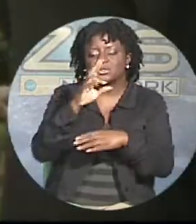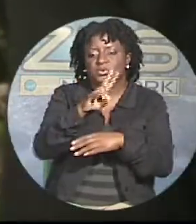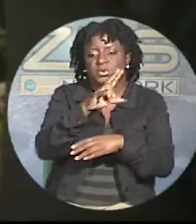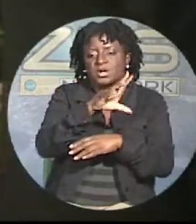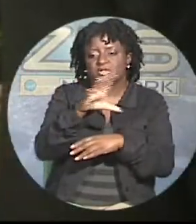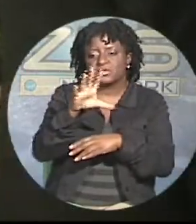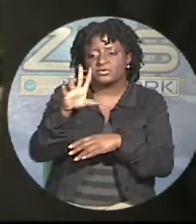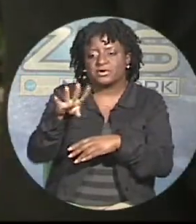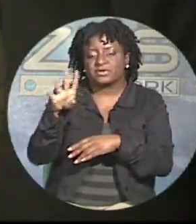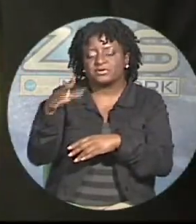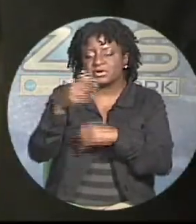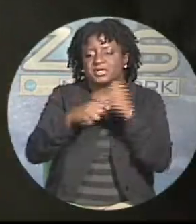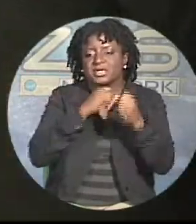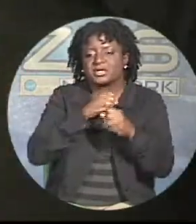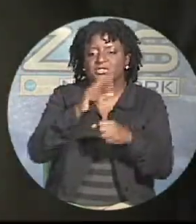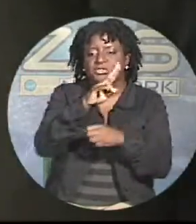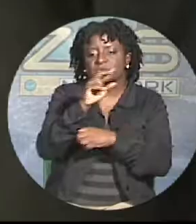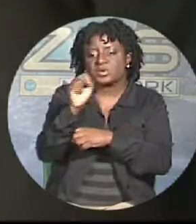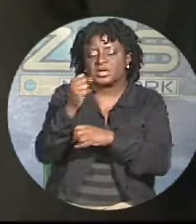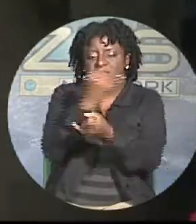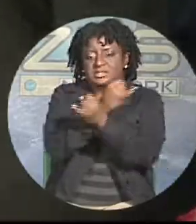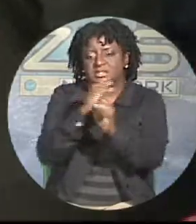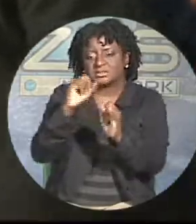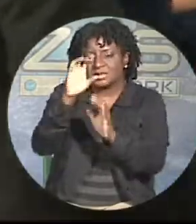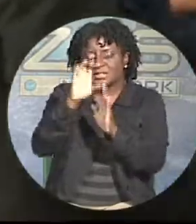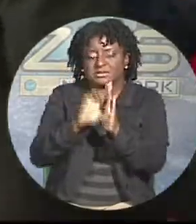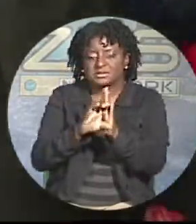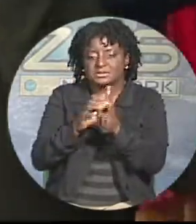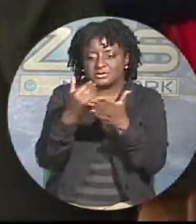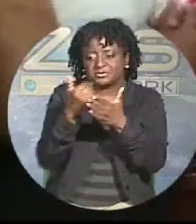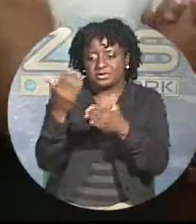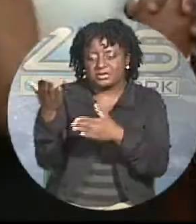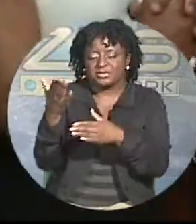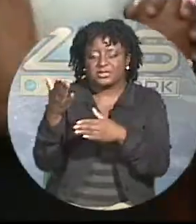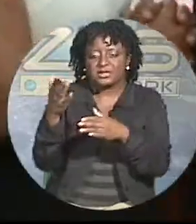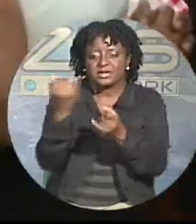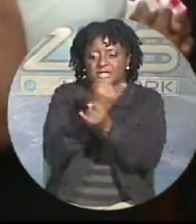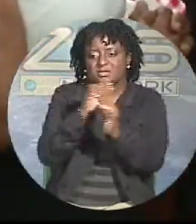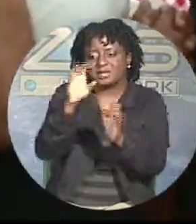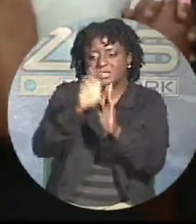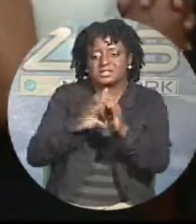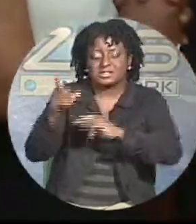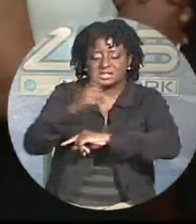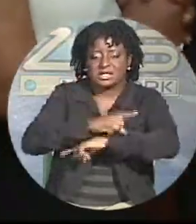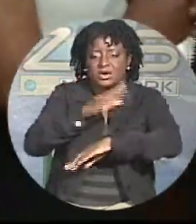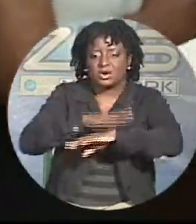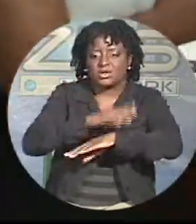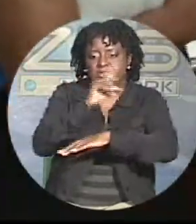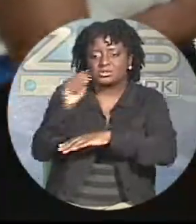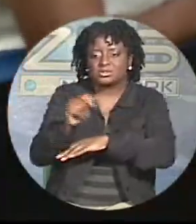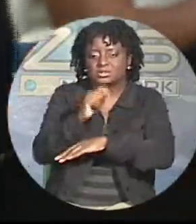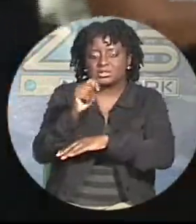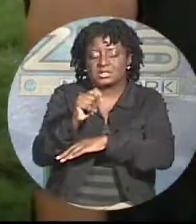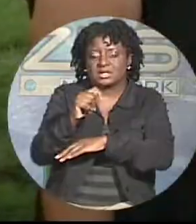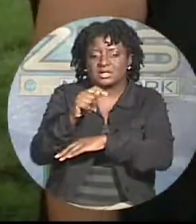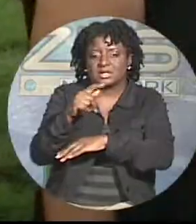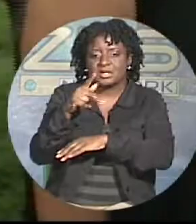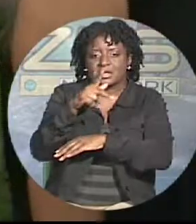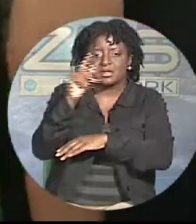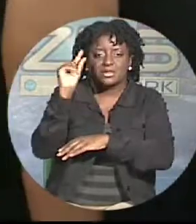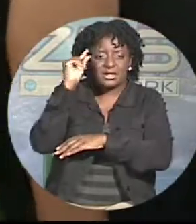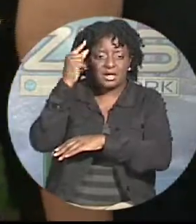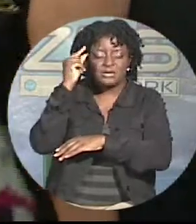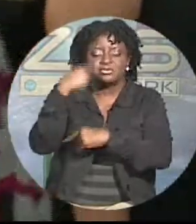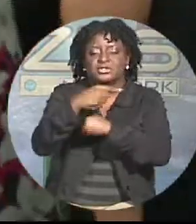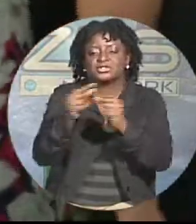of the July 4th holiday on Tuesday. Governor General Her Excellency J. Margaret Pinling and Prime Minister Dr. The Honorable Hubert Minnis